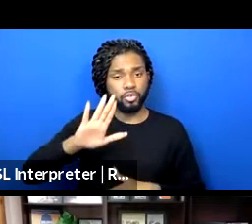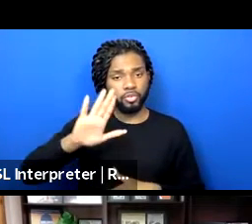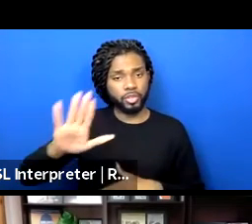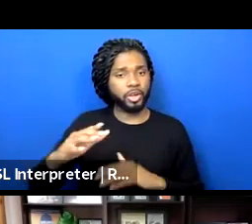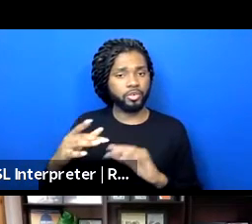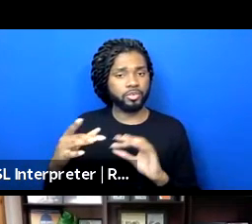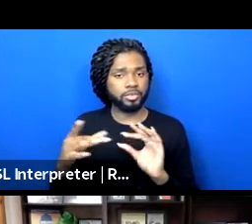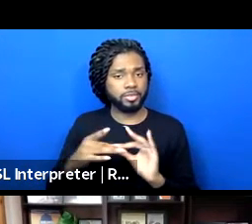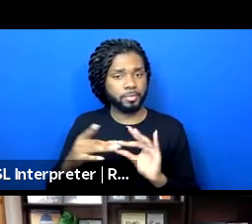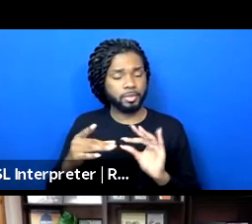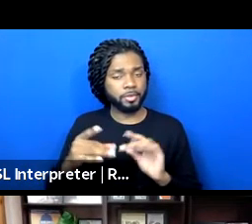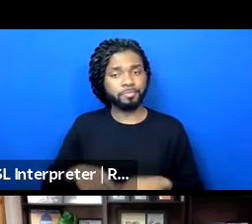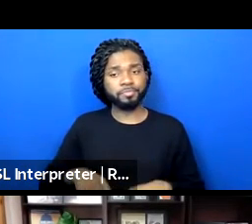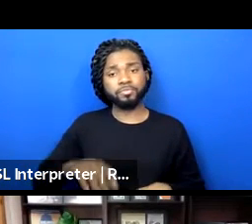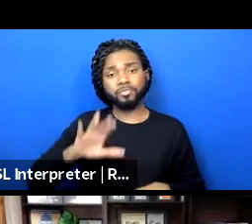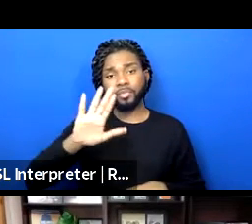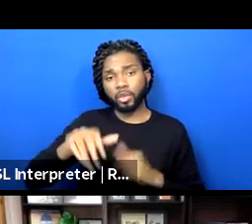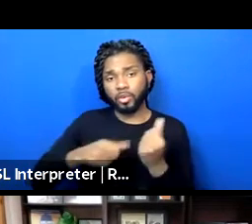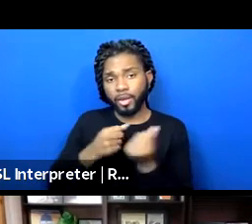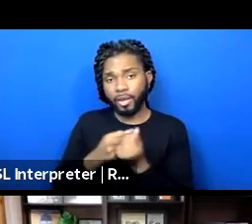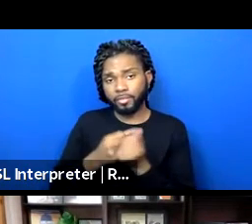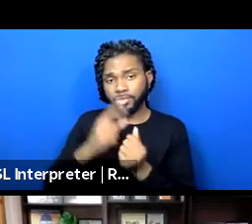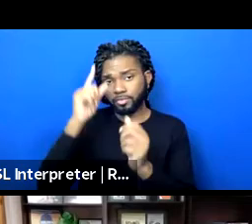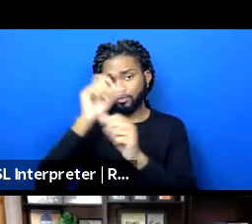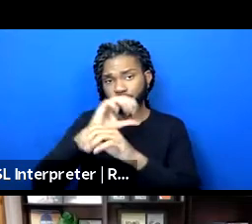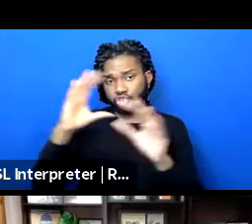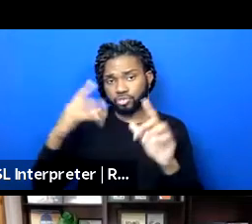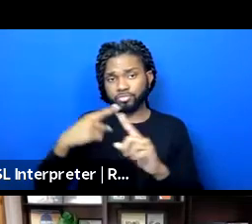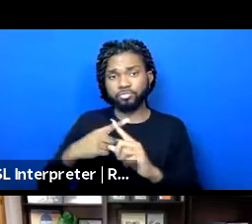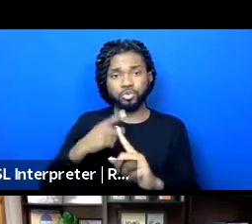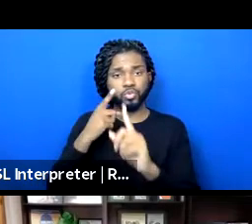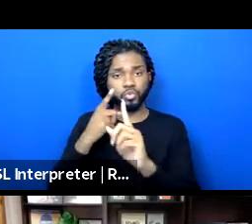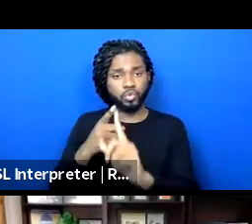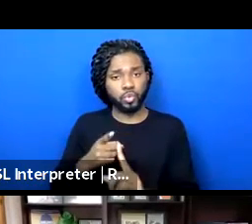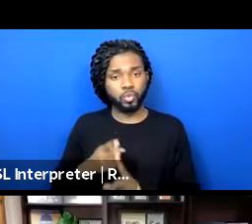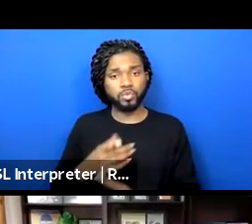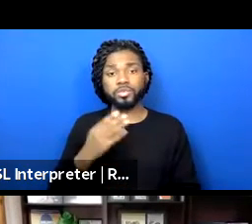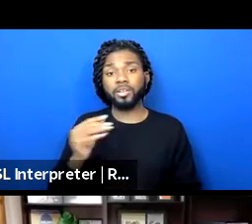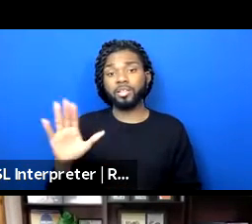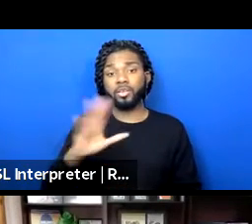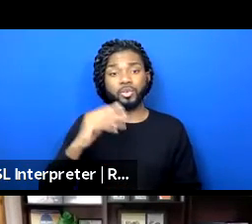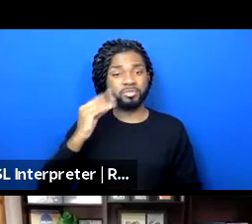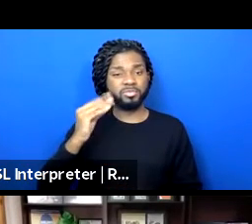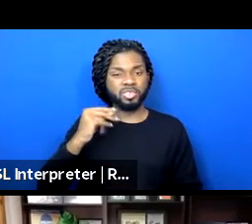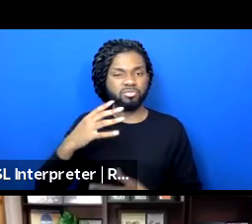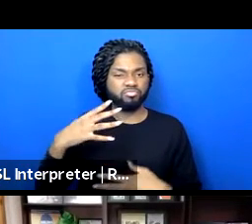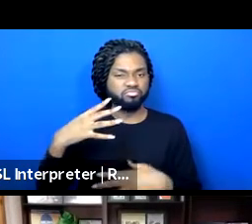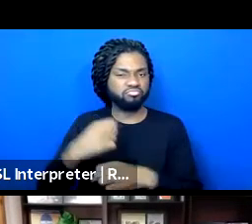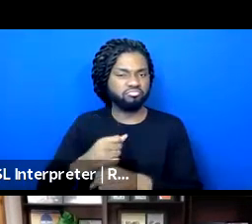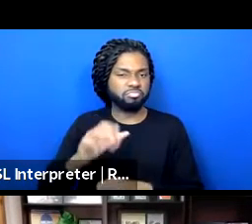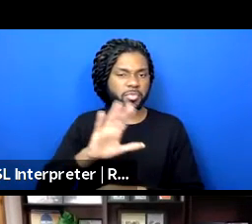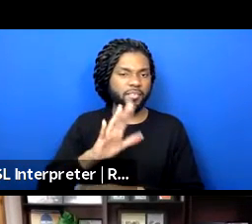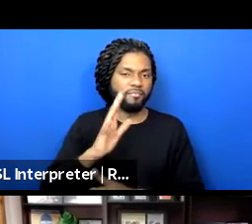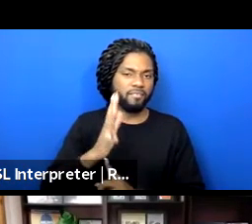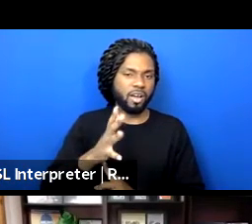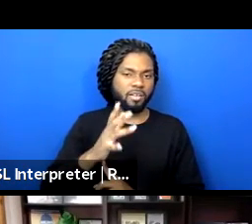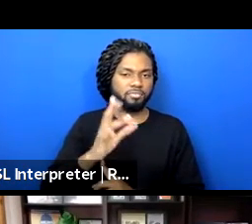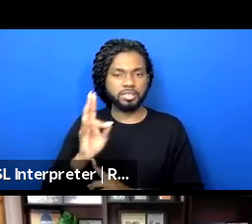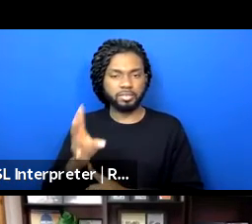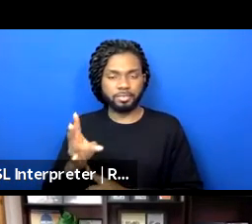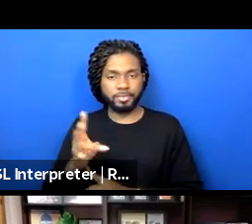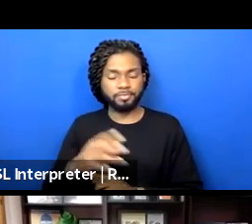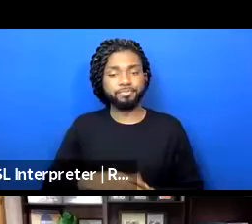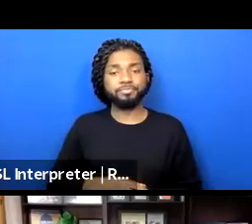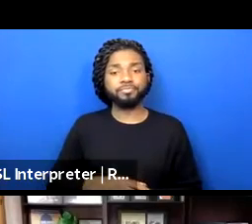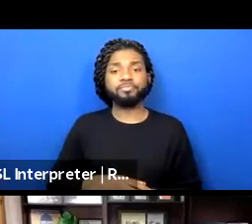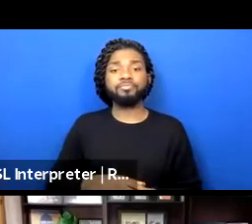statements, their advocacy vision and goals, and their experience in about 5 to 7 minutes each. Then they're